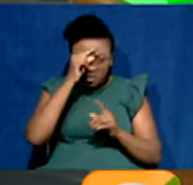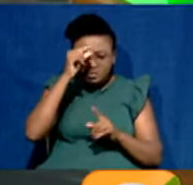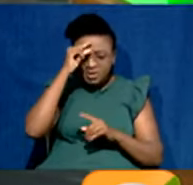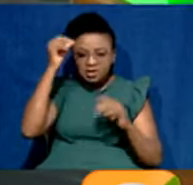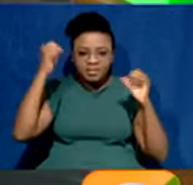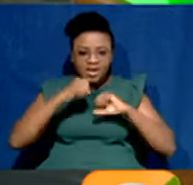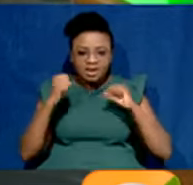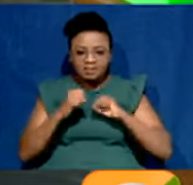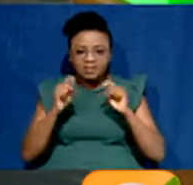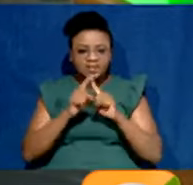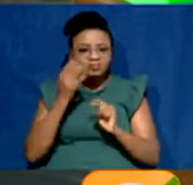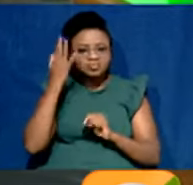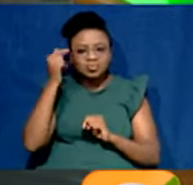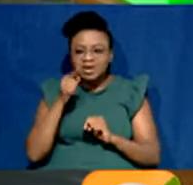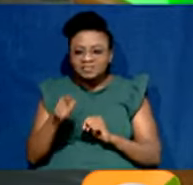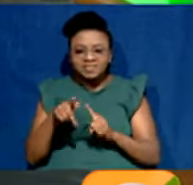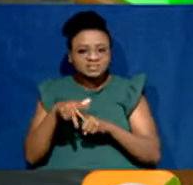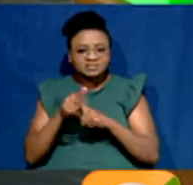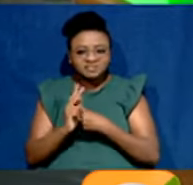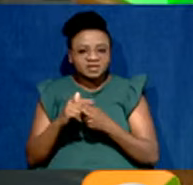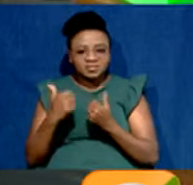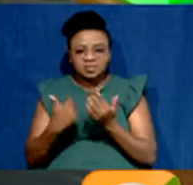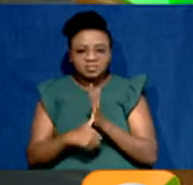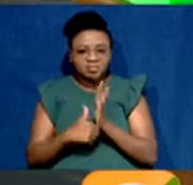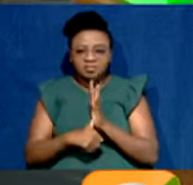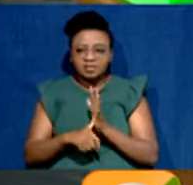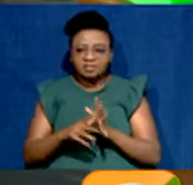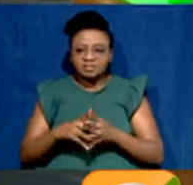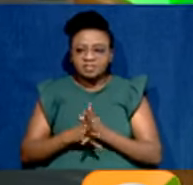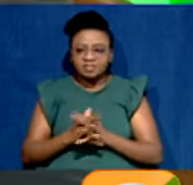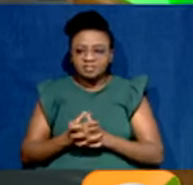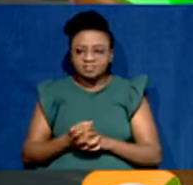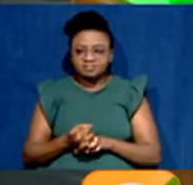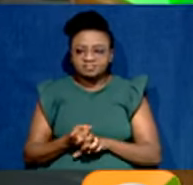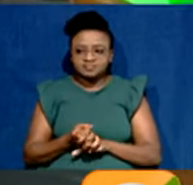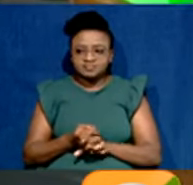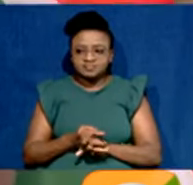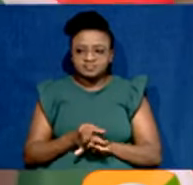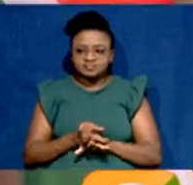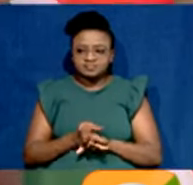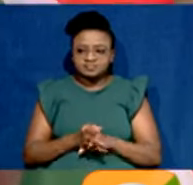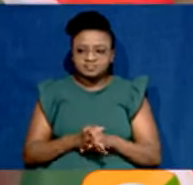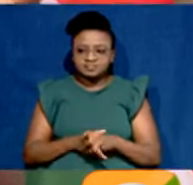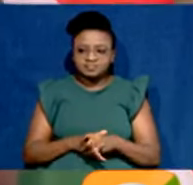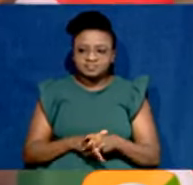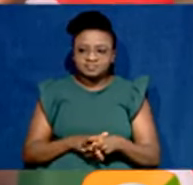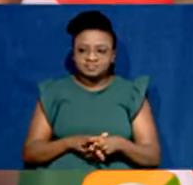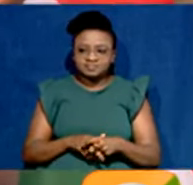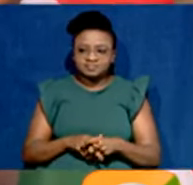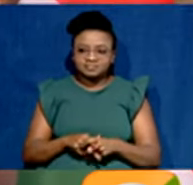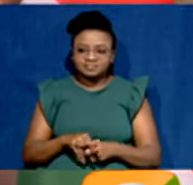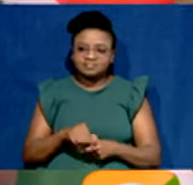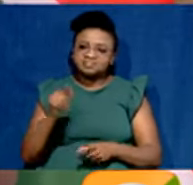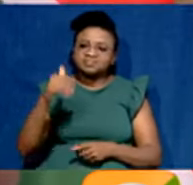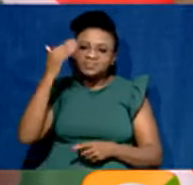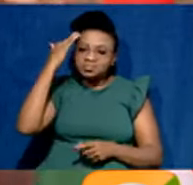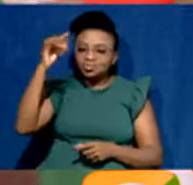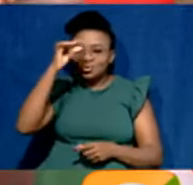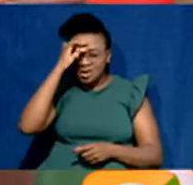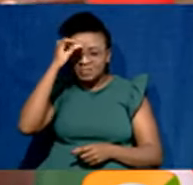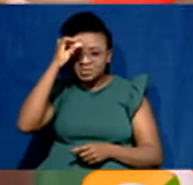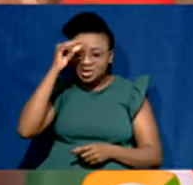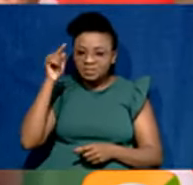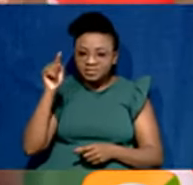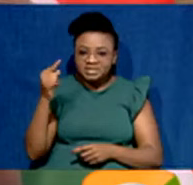it not been able to fix the slide in the Kenya shilling? You know, the government-to-government deal is not the only